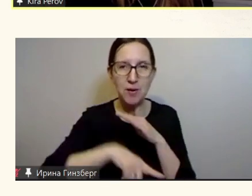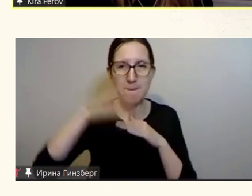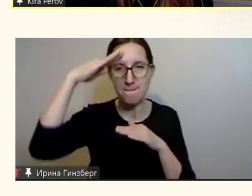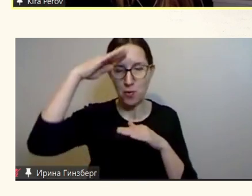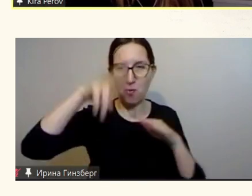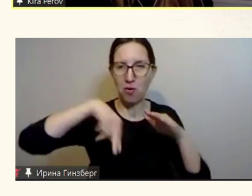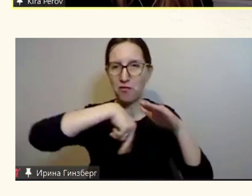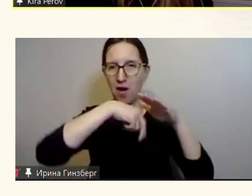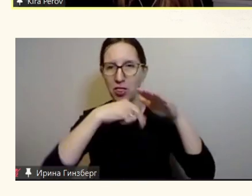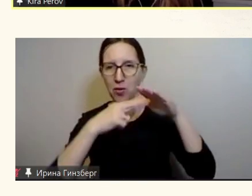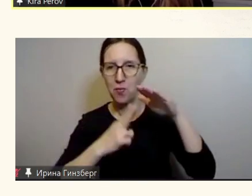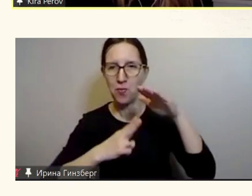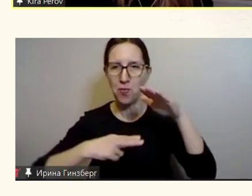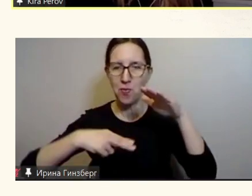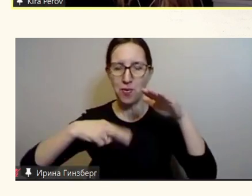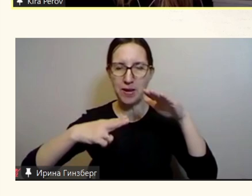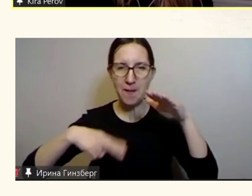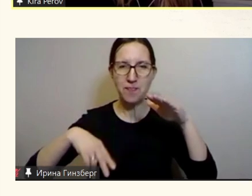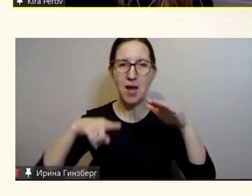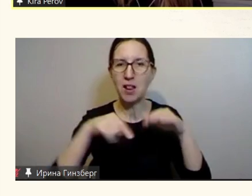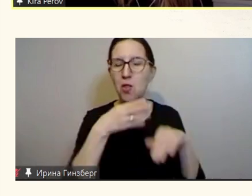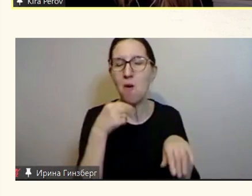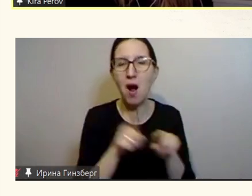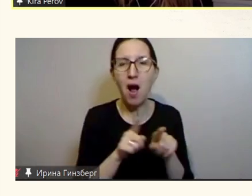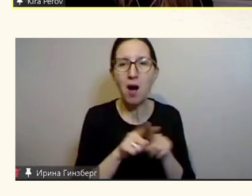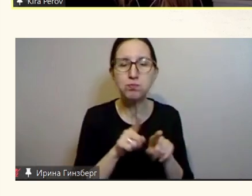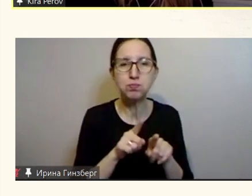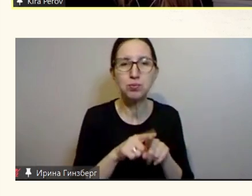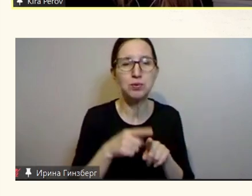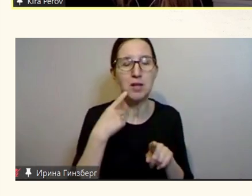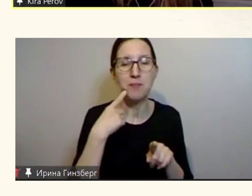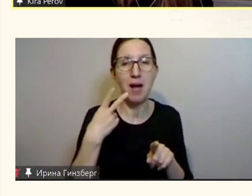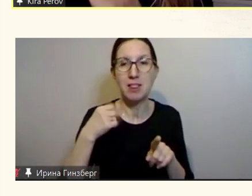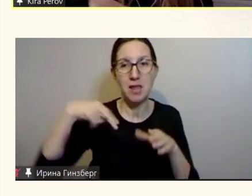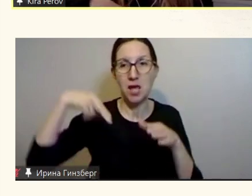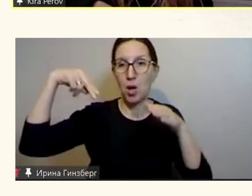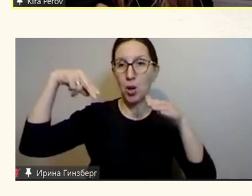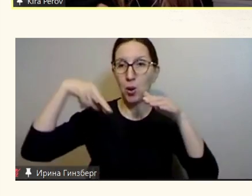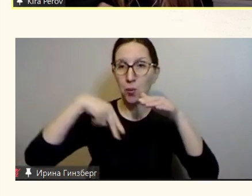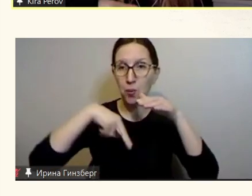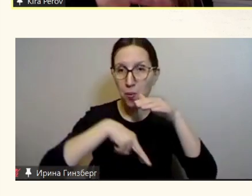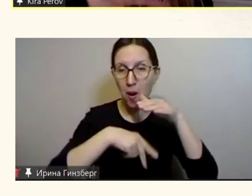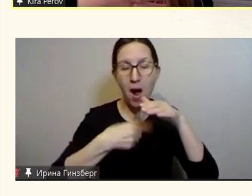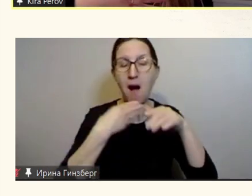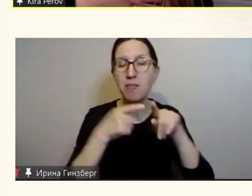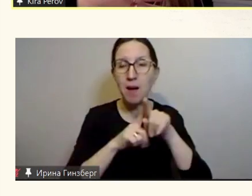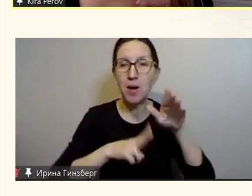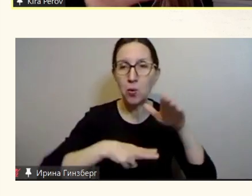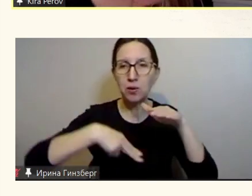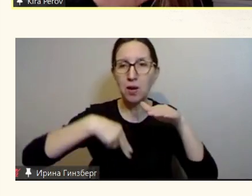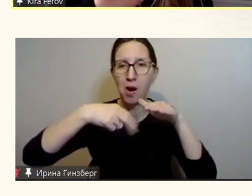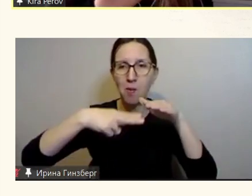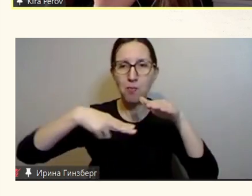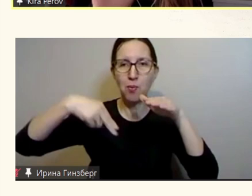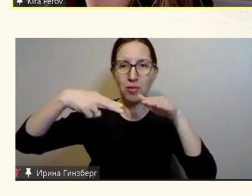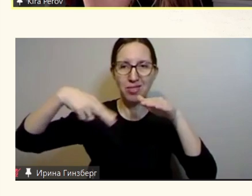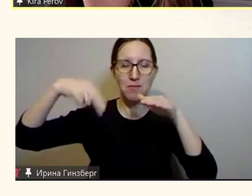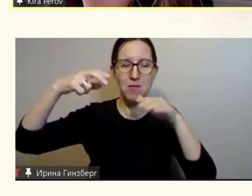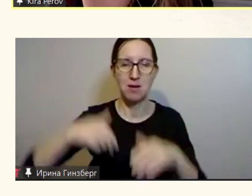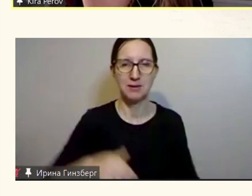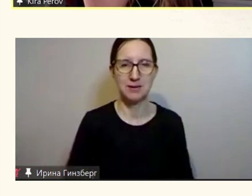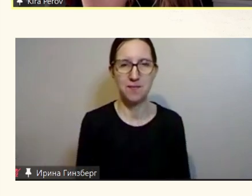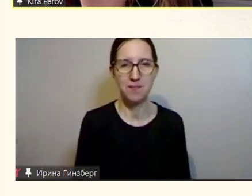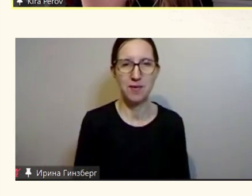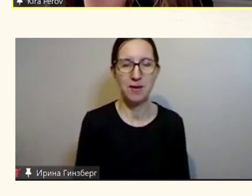that this was shot, of course, is that she goes in backwards, upside down, and then later on, the whole